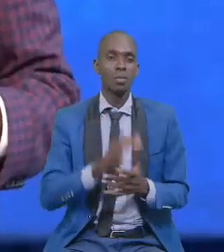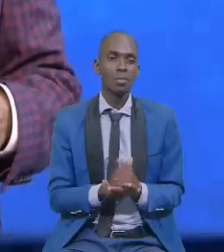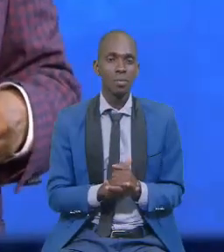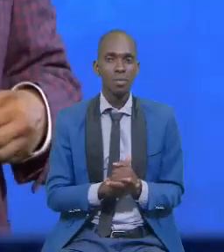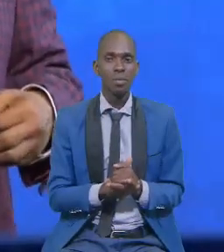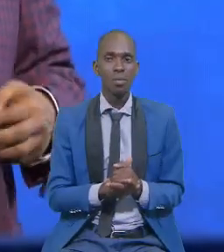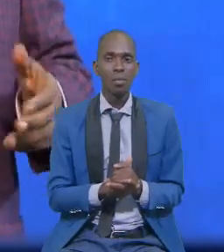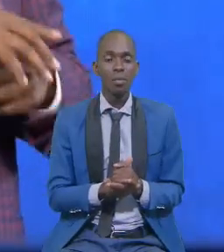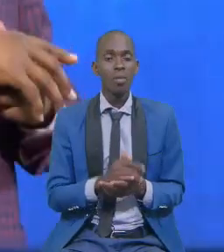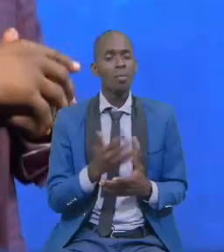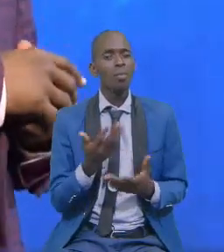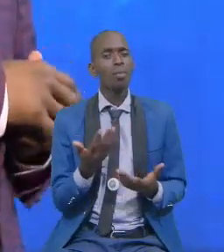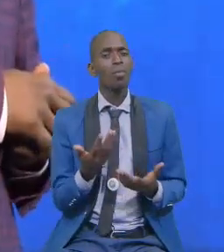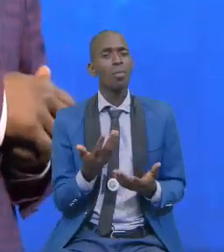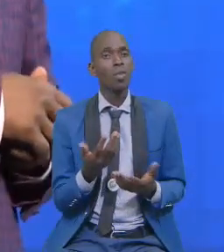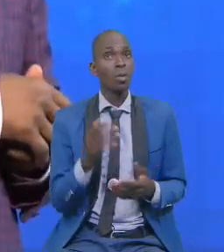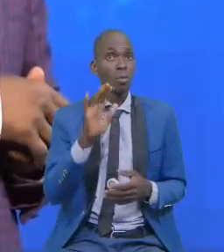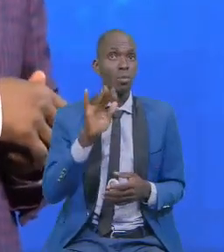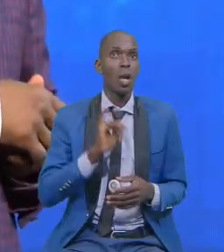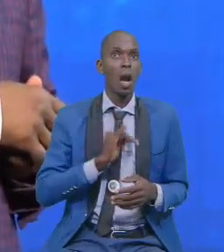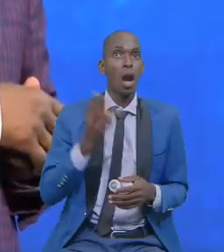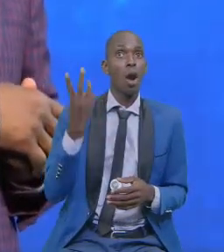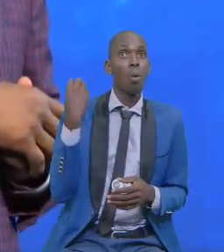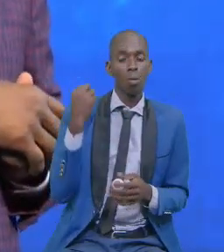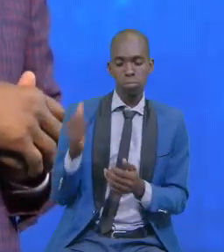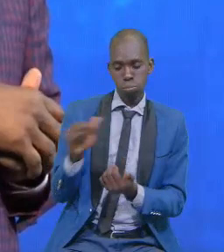He said, I was baptized as an infant.